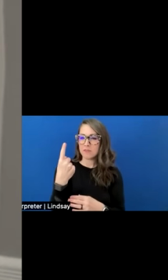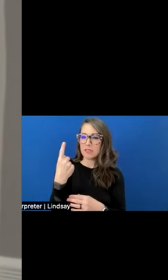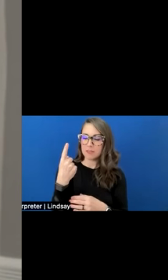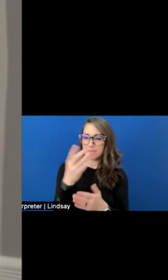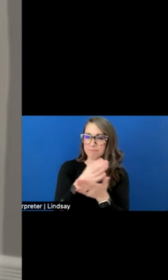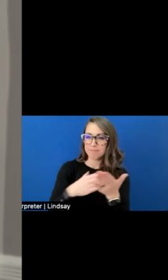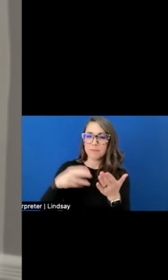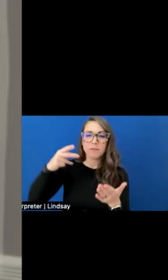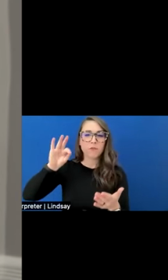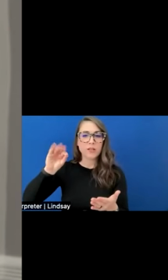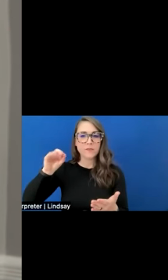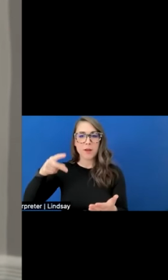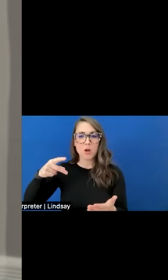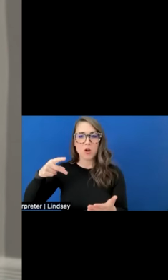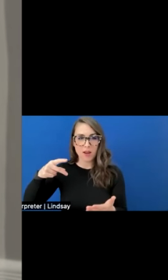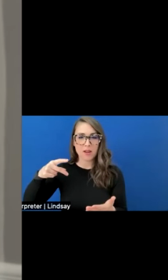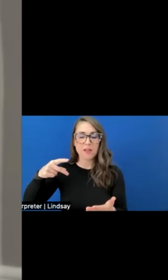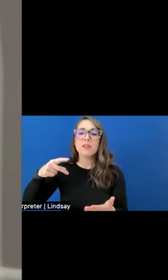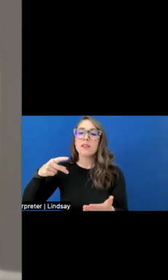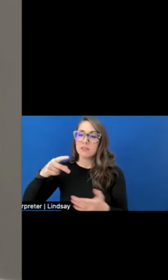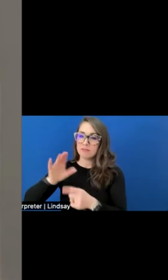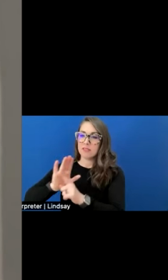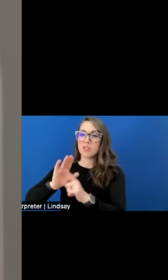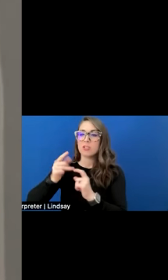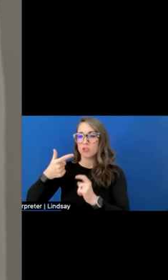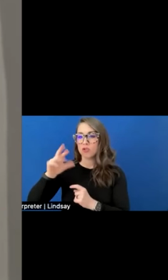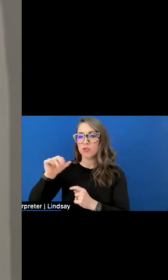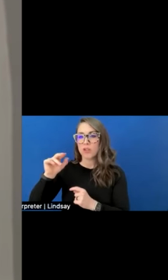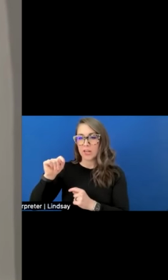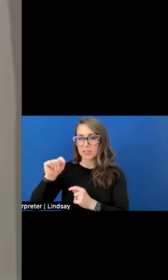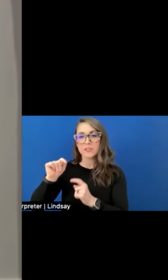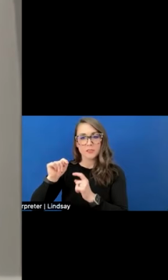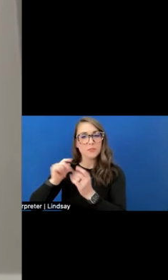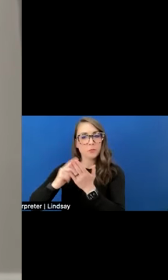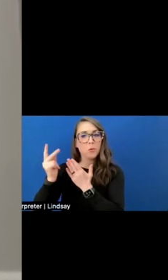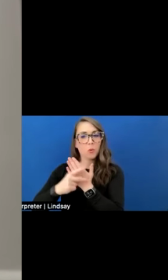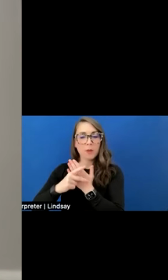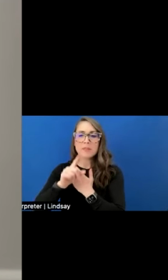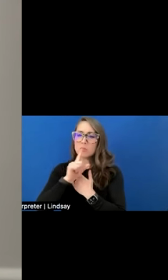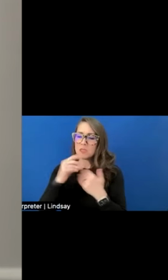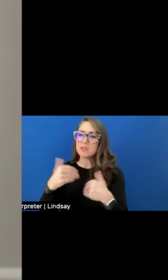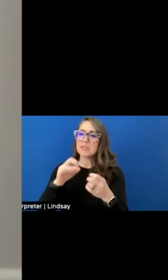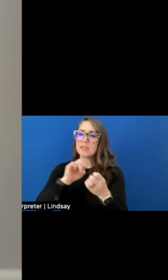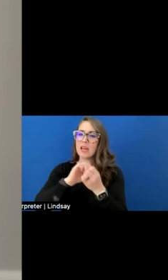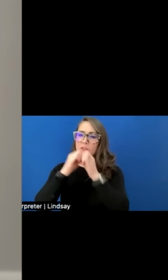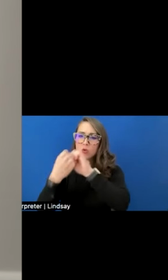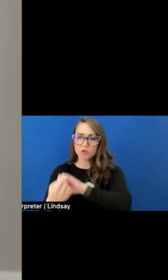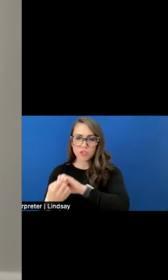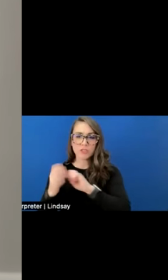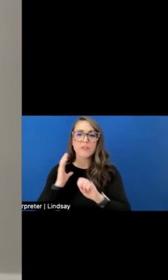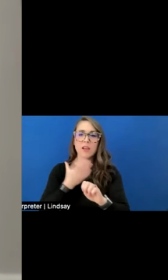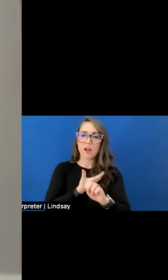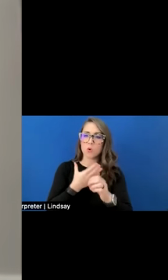grant program is the evolution of both our organization as a grant giving